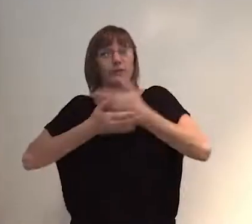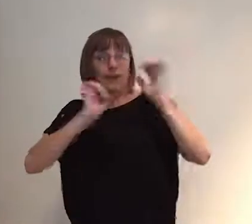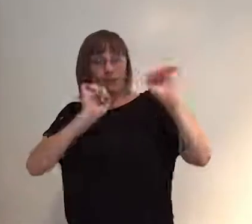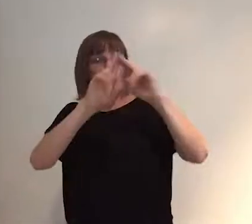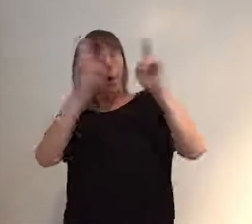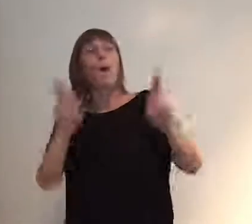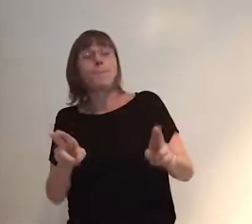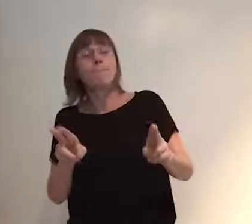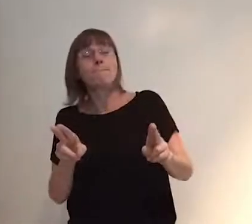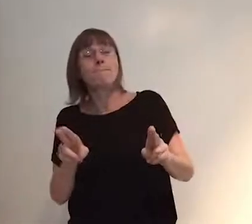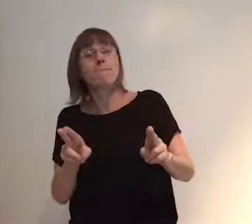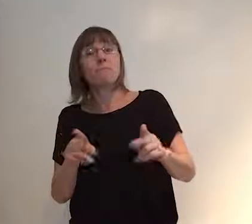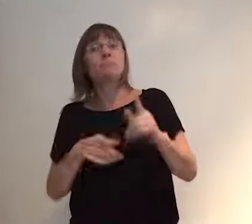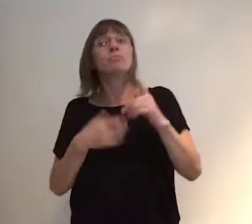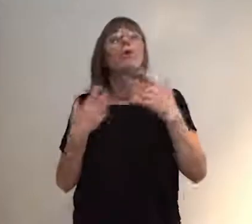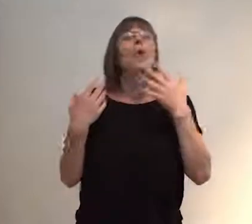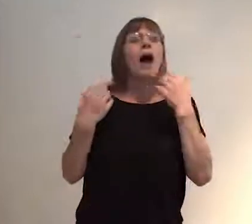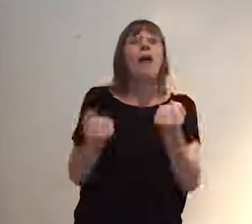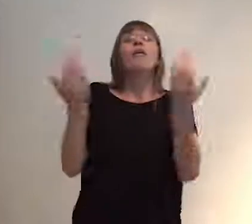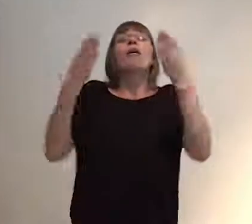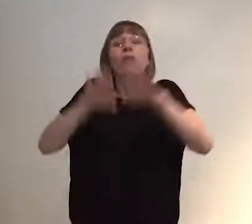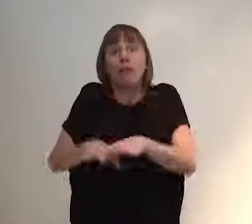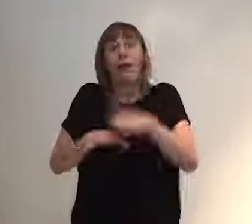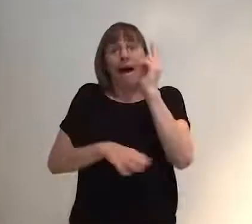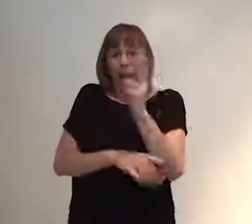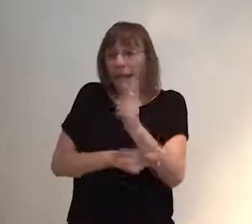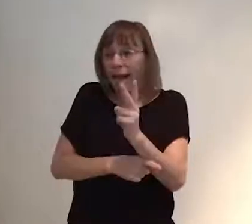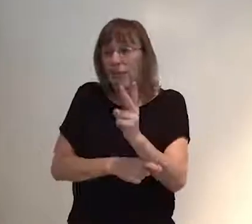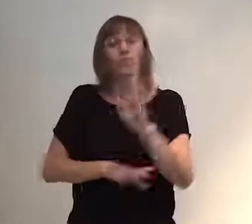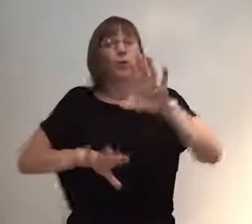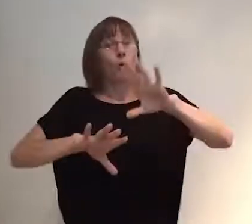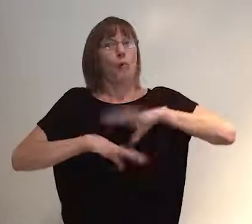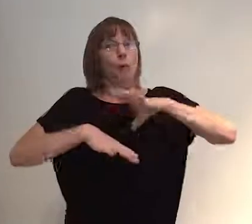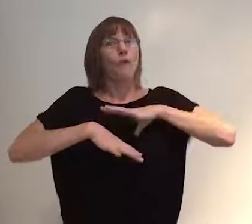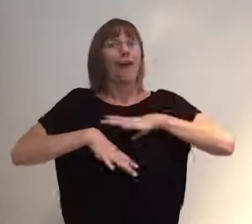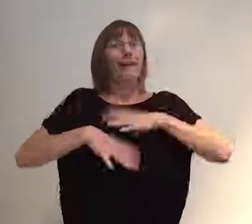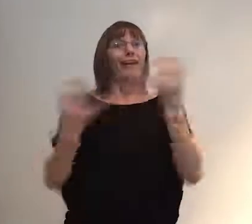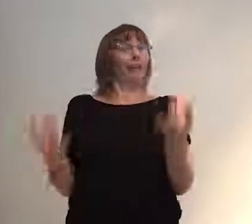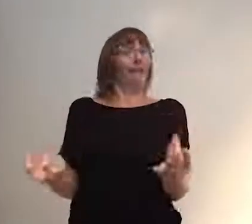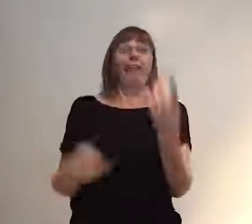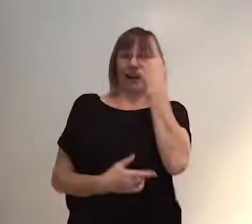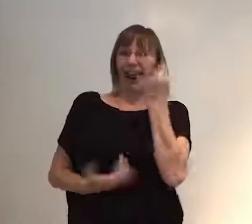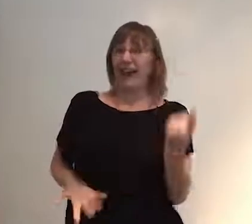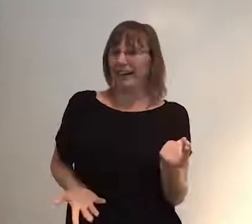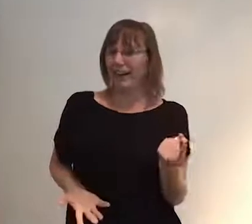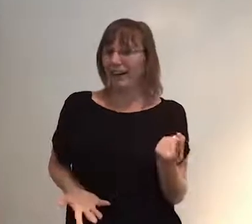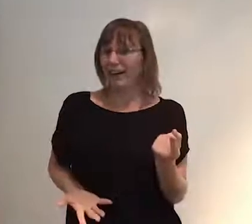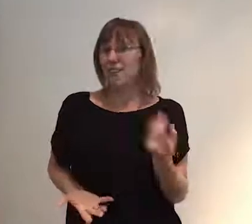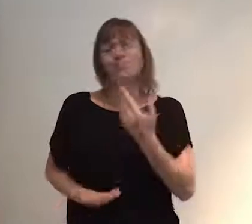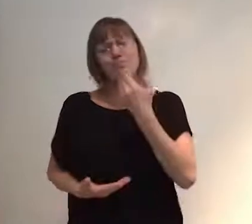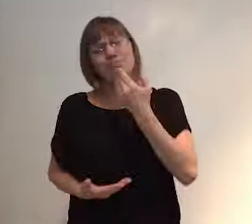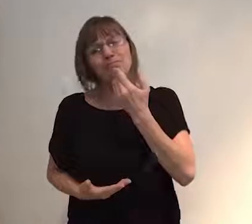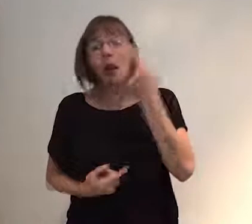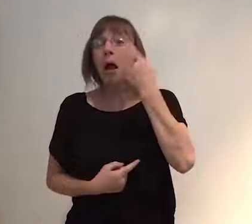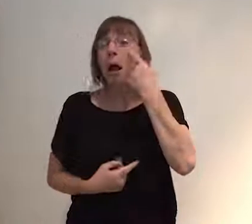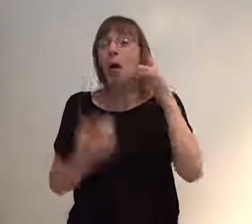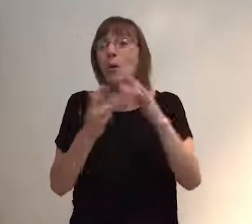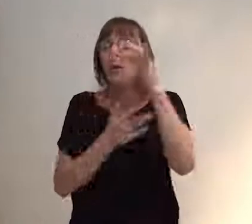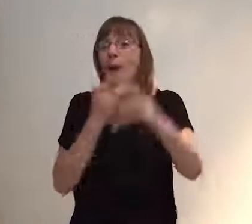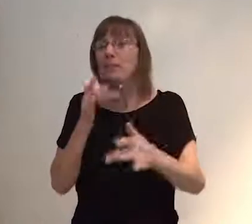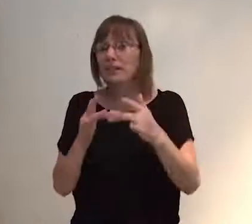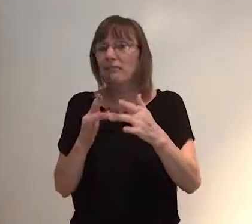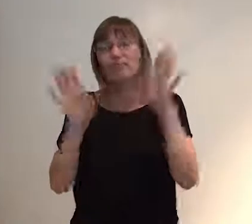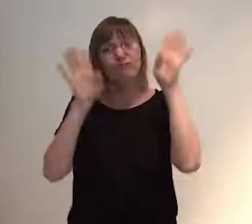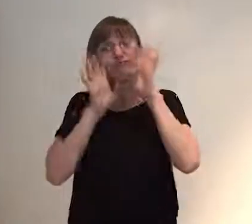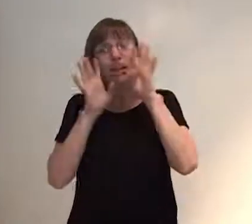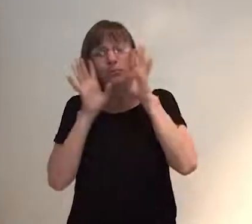your own home as well. So that if we do have to go into lockdown again, you're already one step ahead. So please drop into the